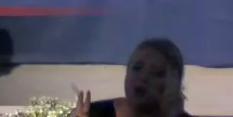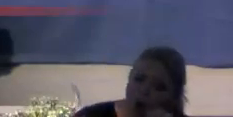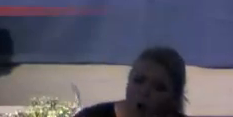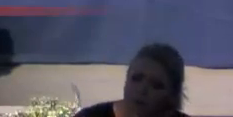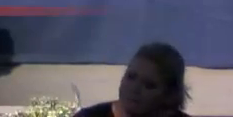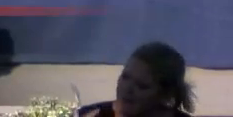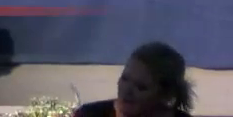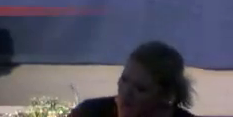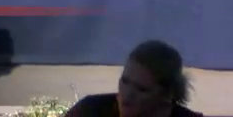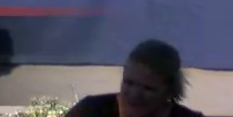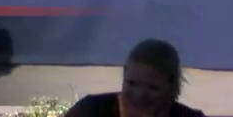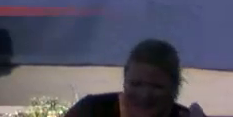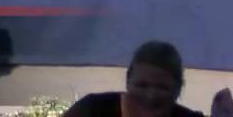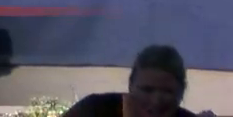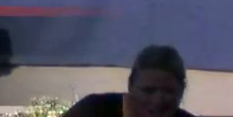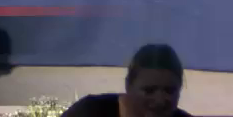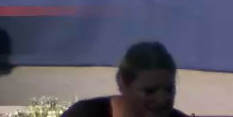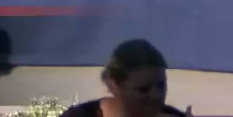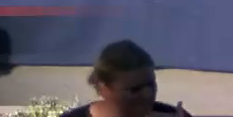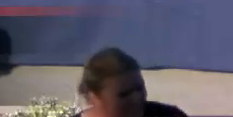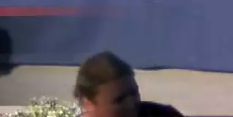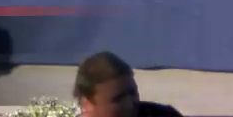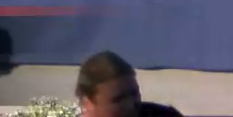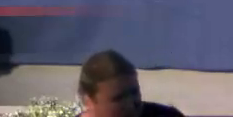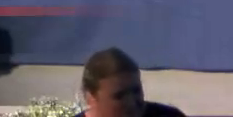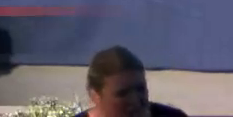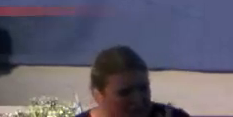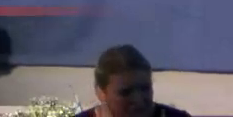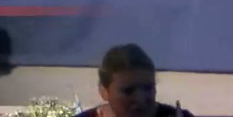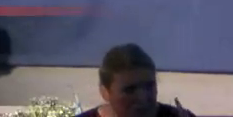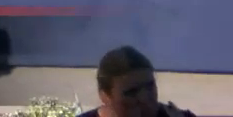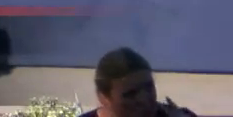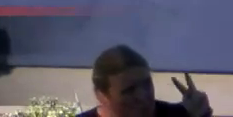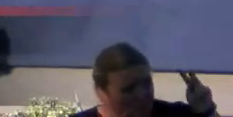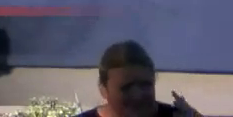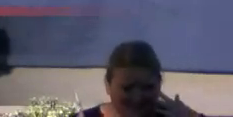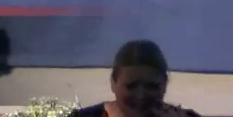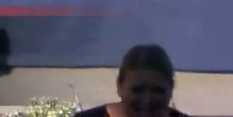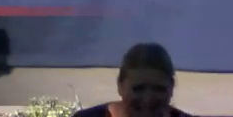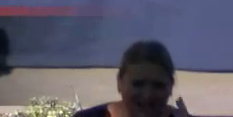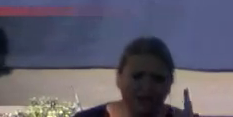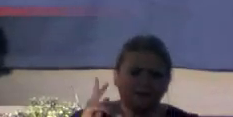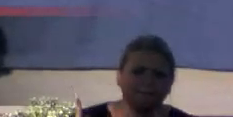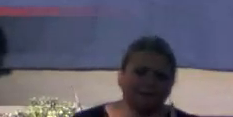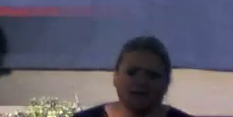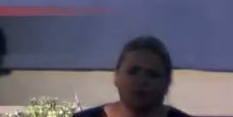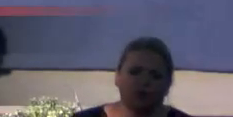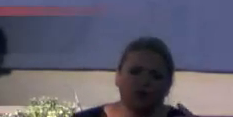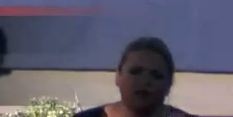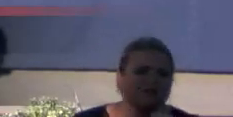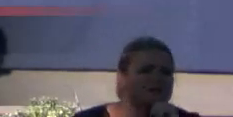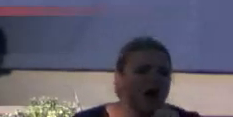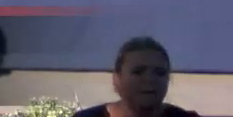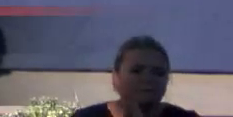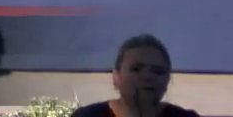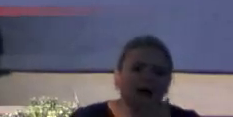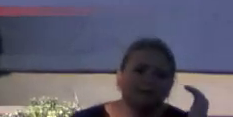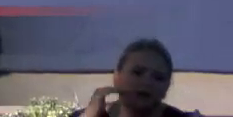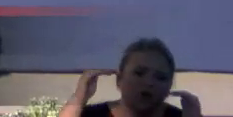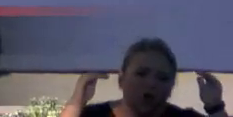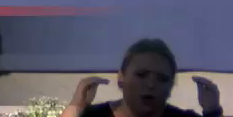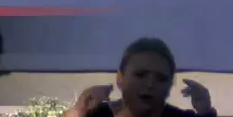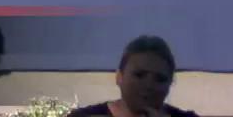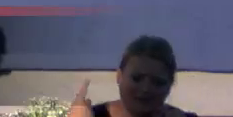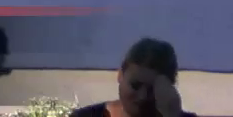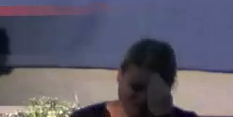say yes? Is it bad? Will it make those who looked up to you sad? This is what people call thoughts of becoming an adult. But to tell